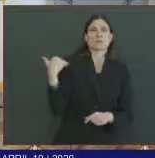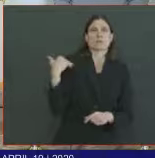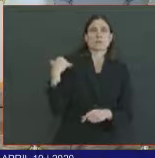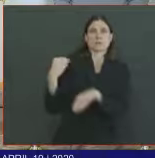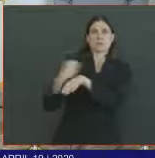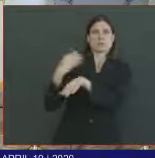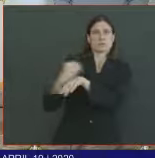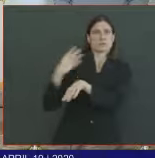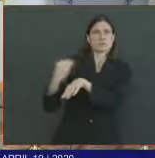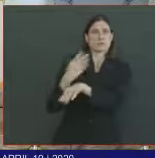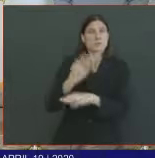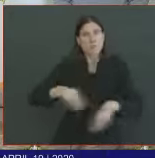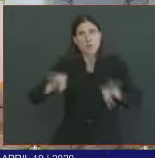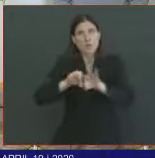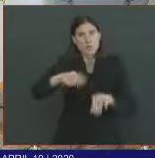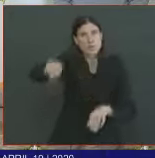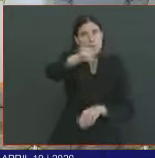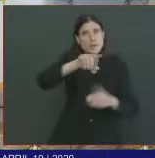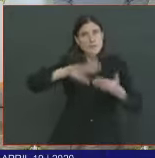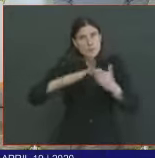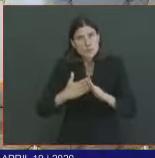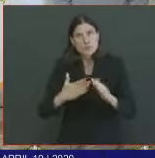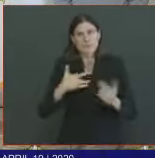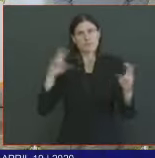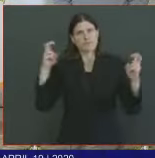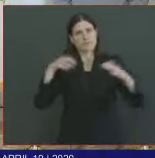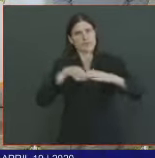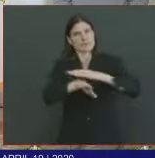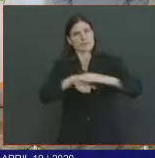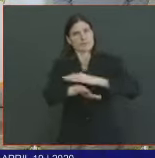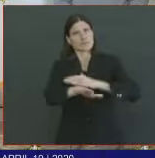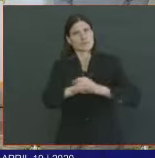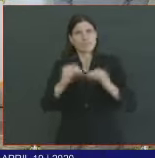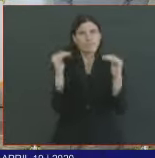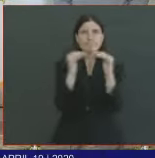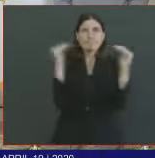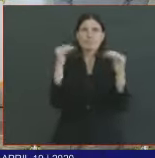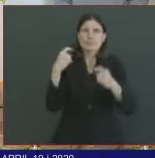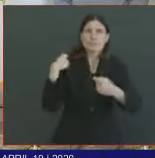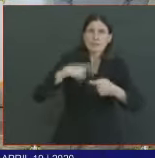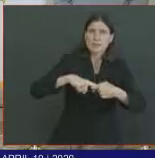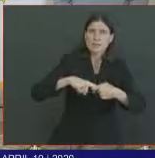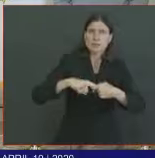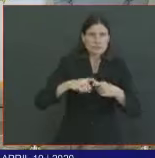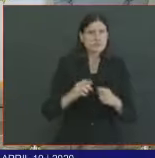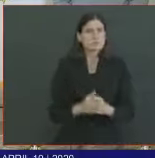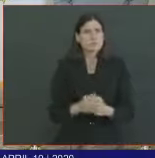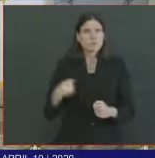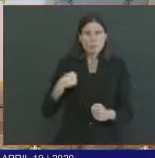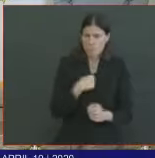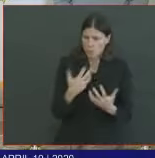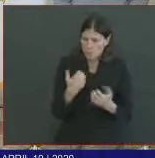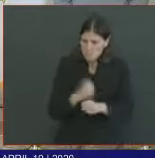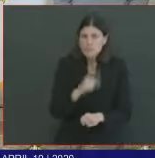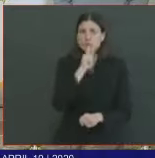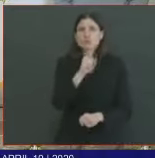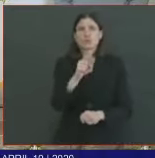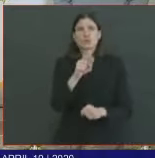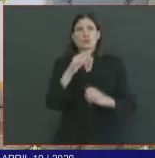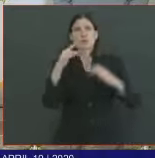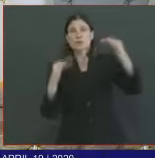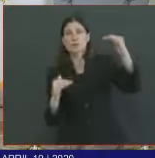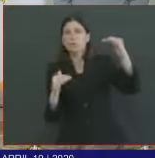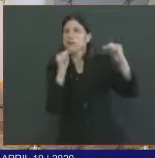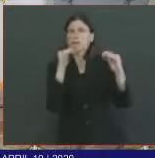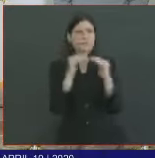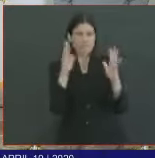until everyone has the access to the testing and the health care and the high-quality food